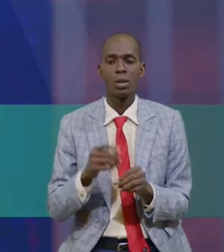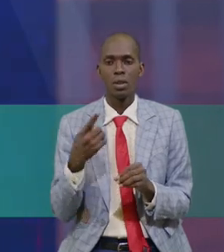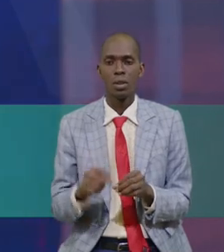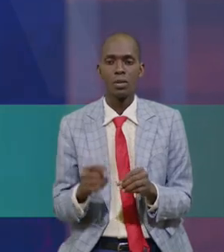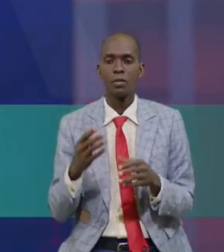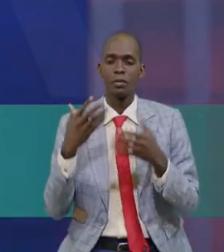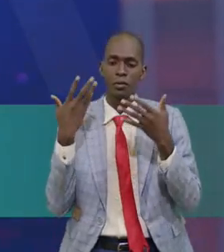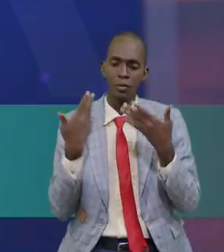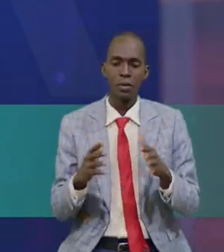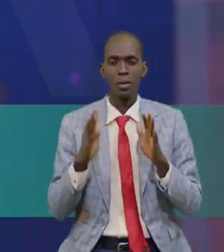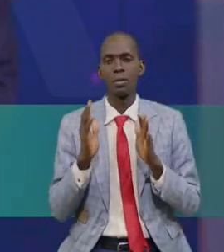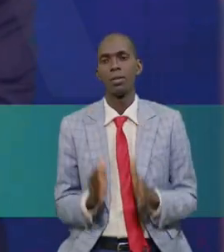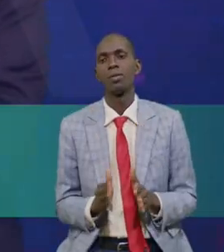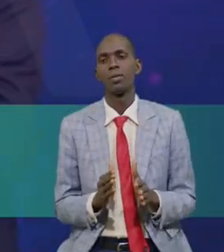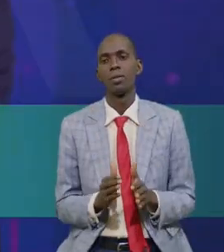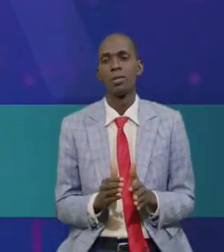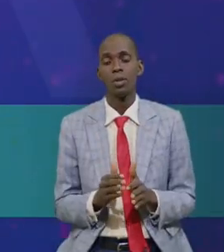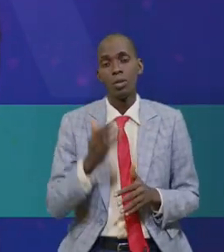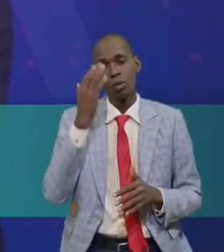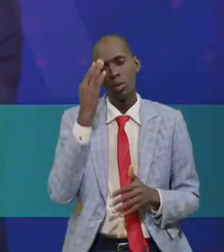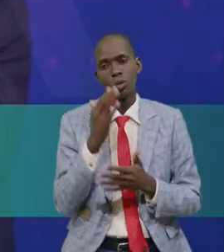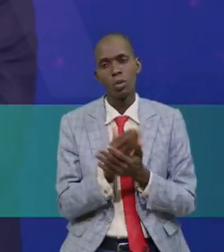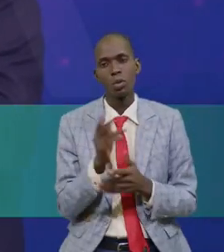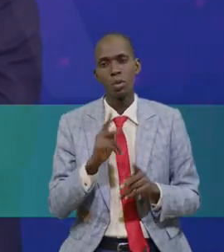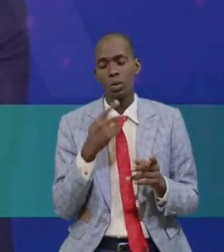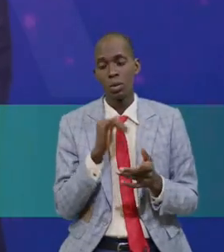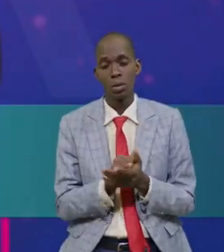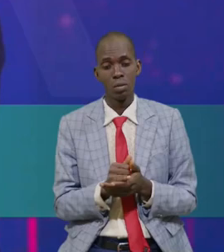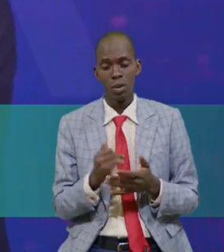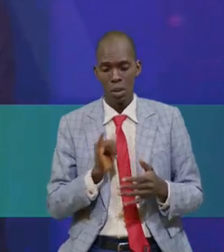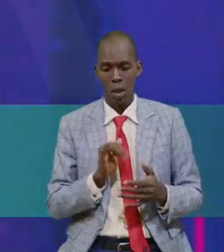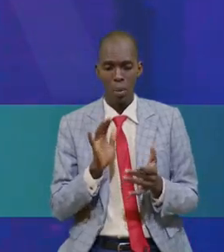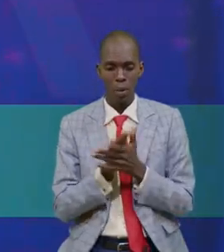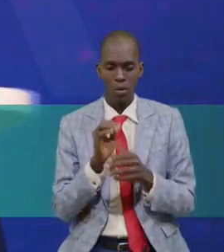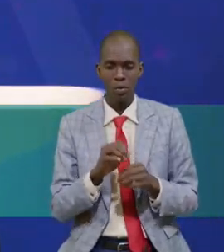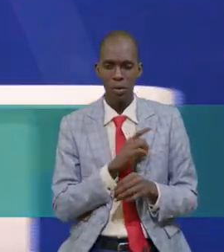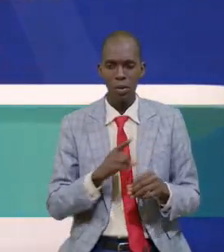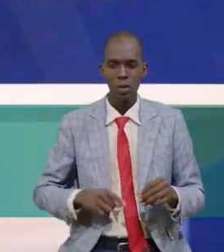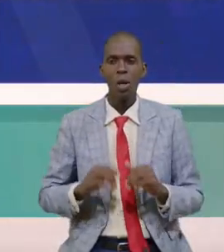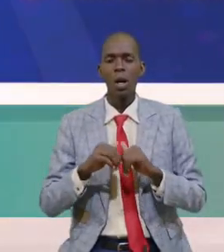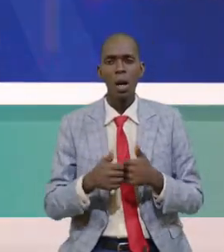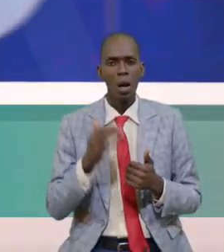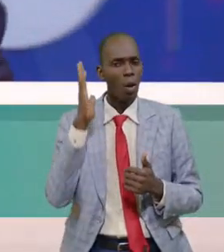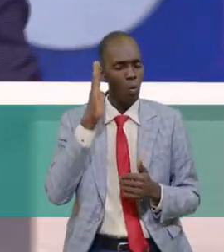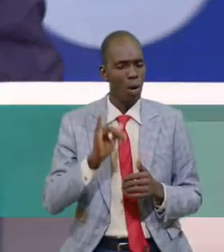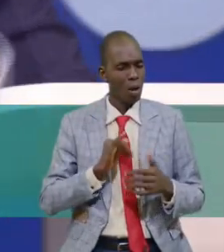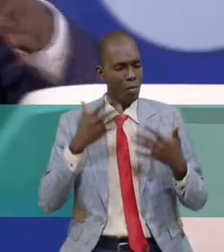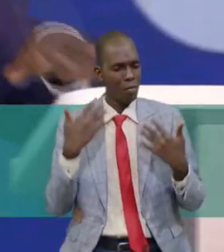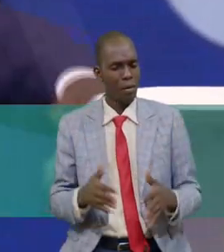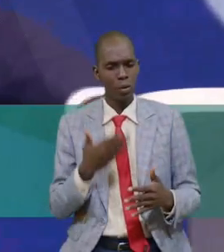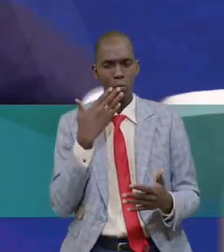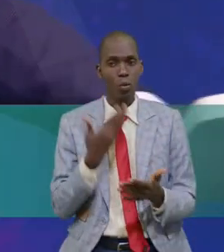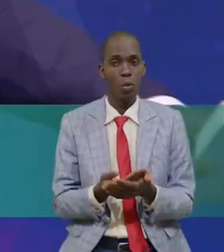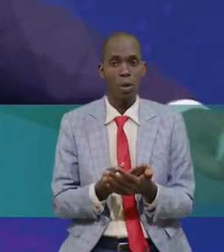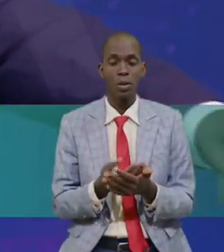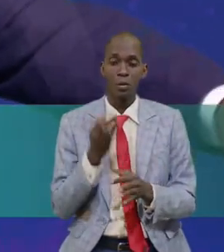in the finisher. You know, some people say, I am now, I believe in the Lord. How am I going to finish well? Faith in the